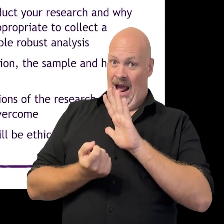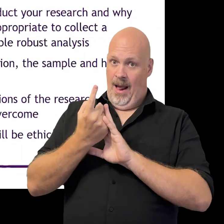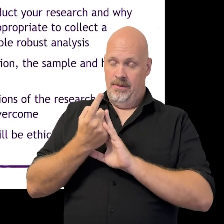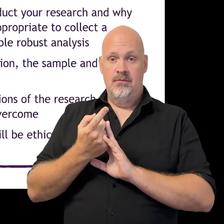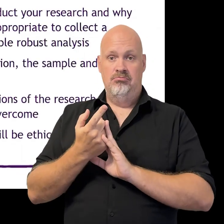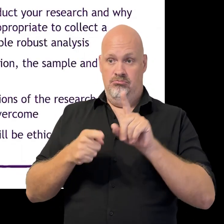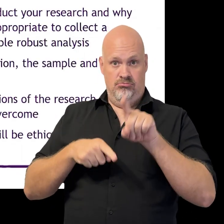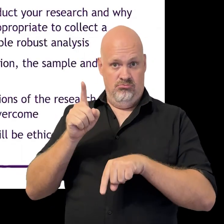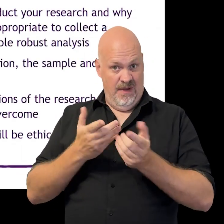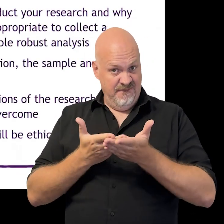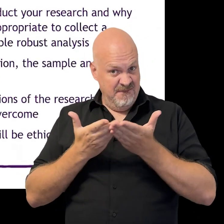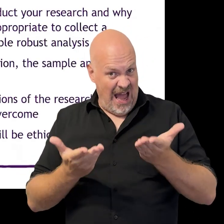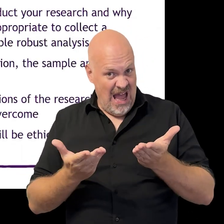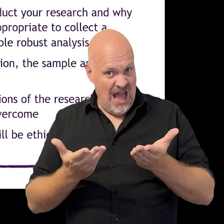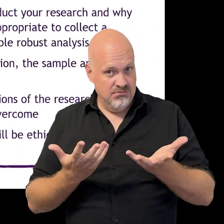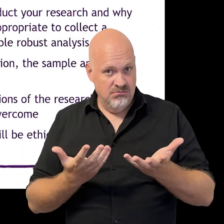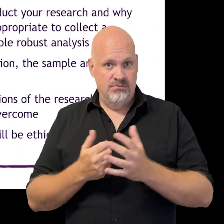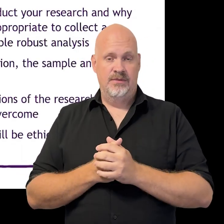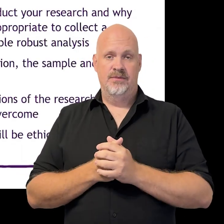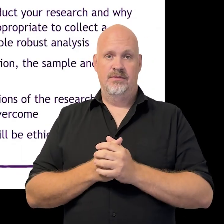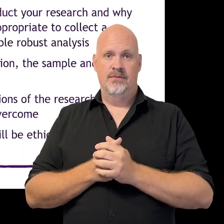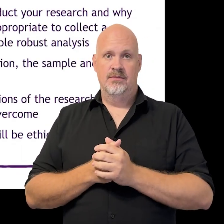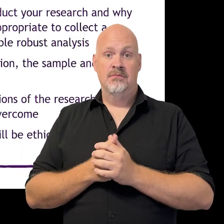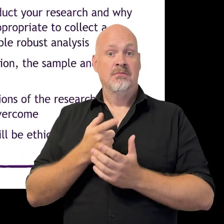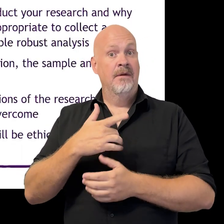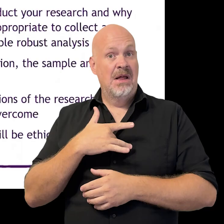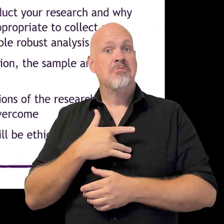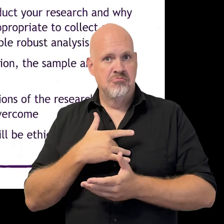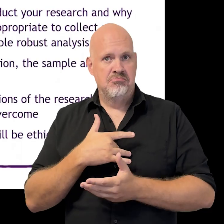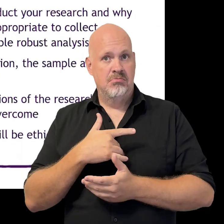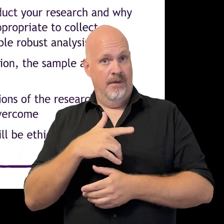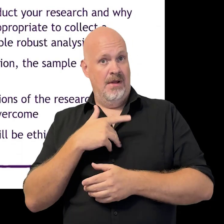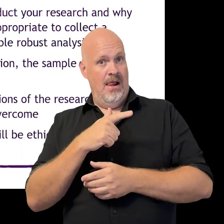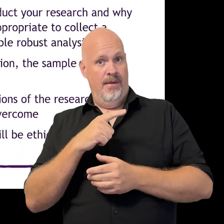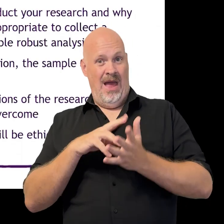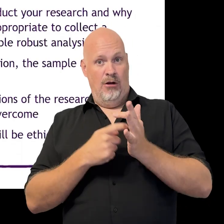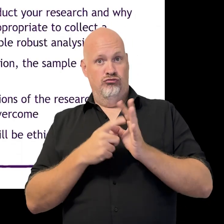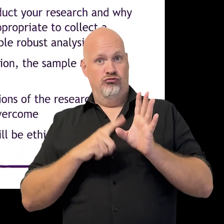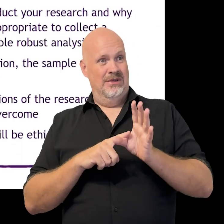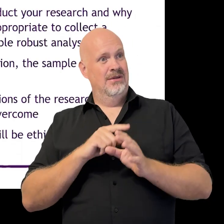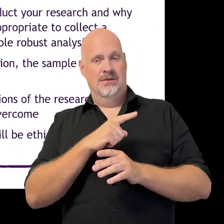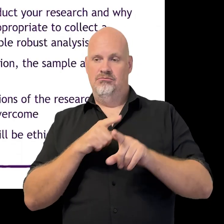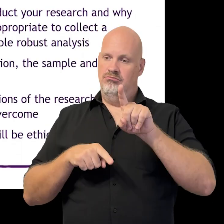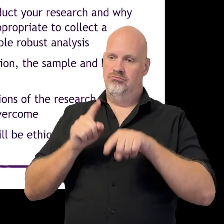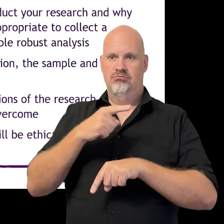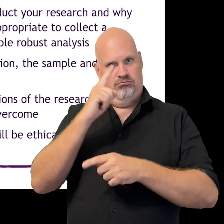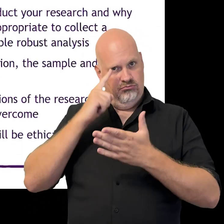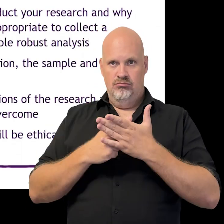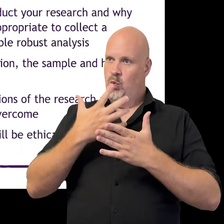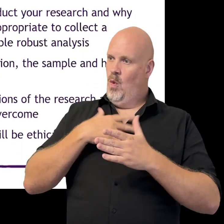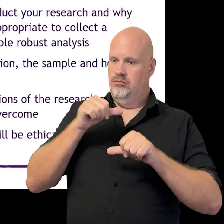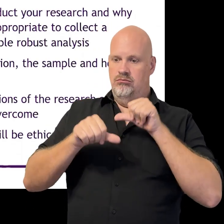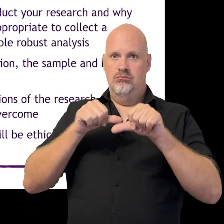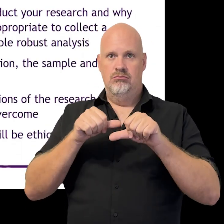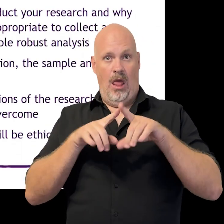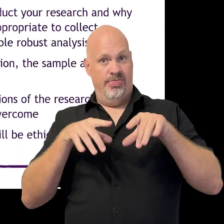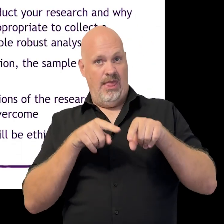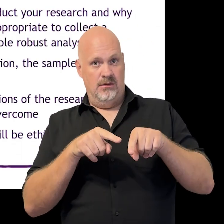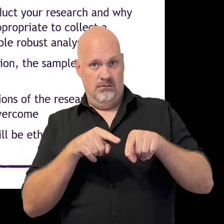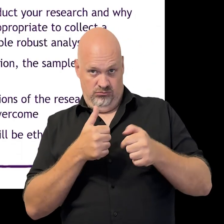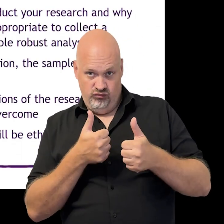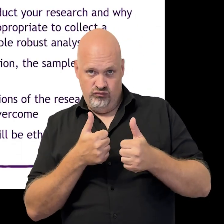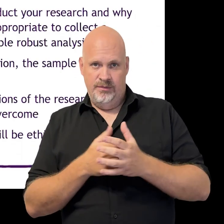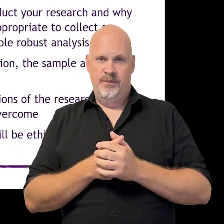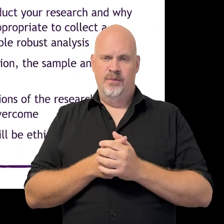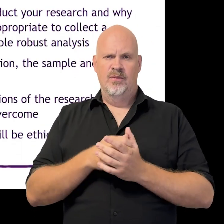Thinking about the research population, so who could be included in the research, and then explaining the sample and how that sample is